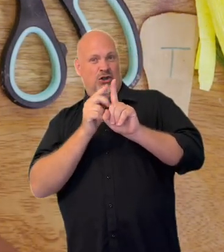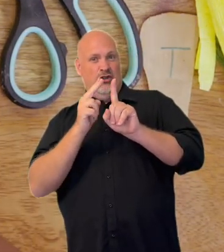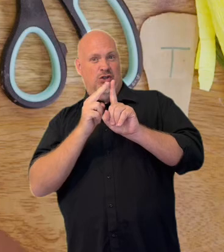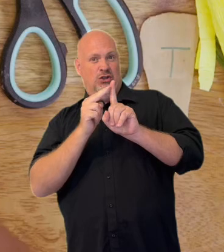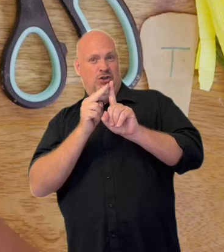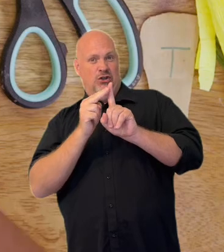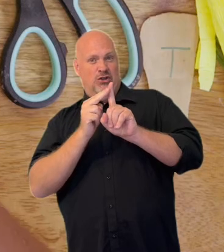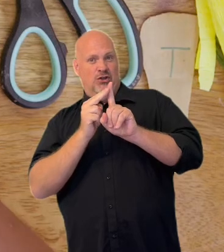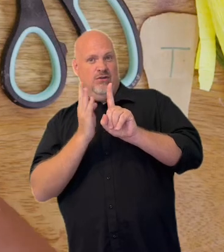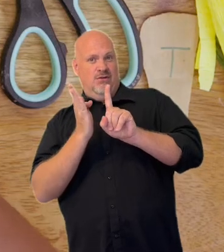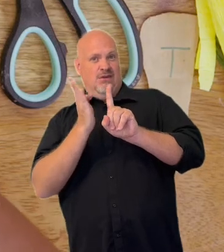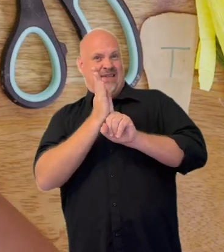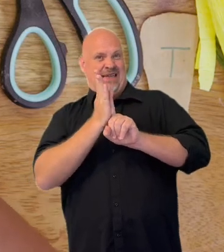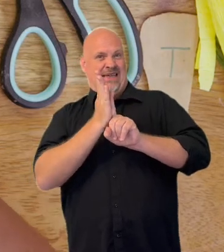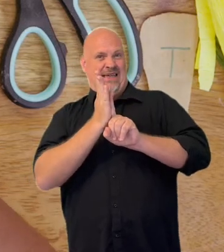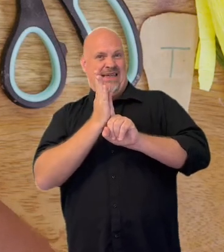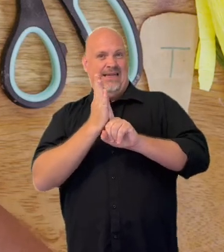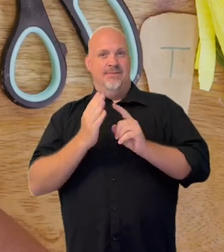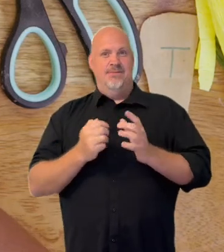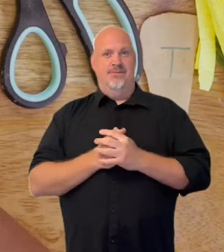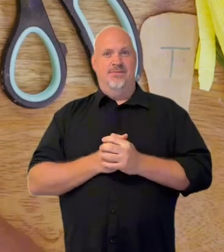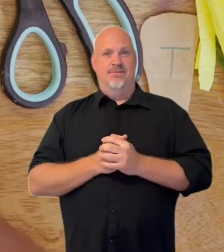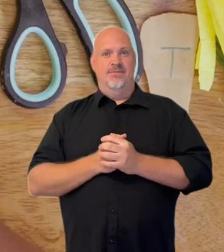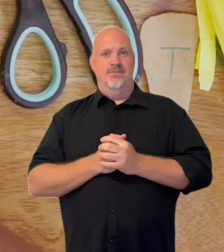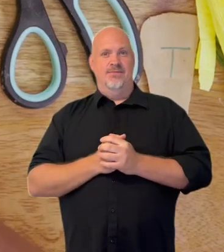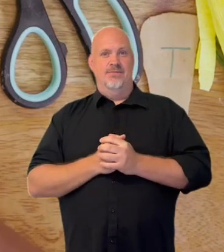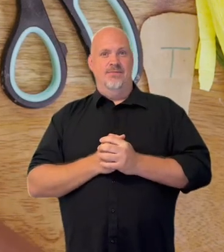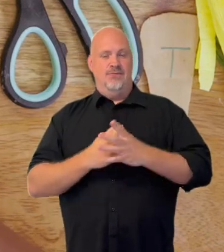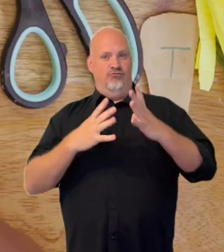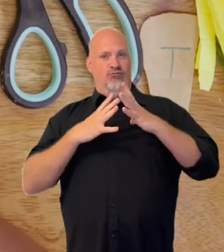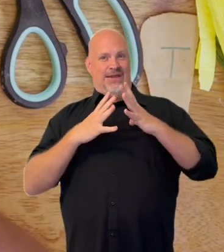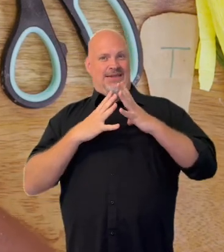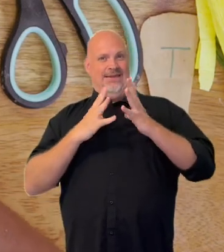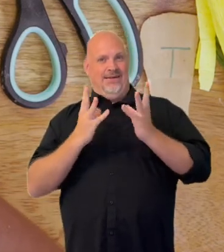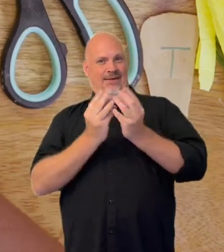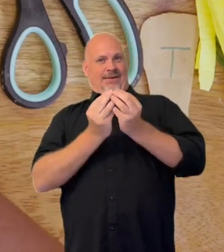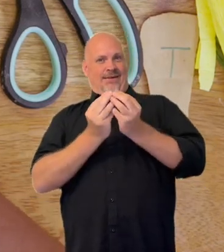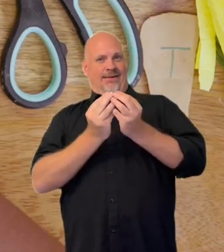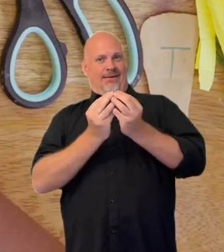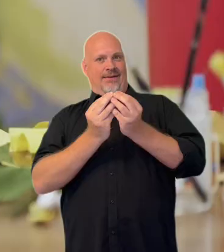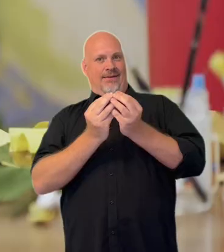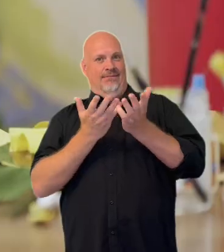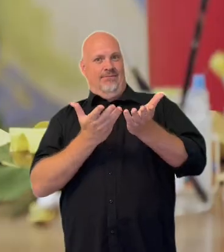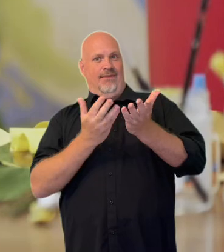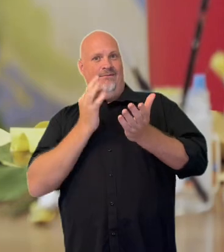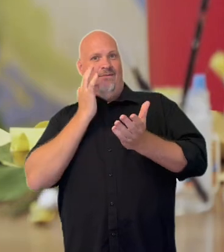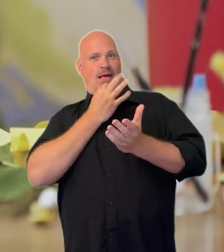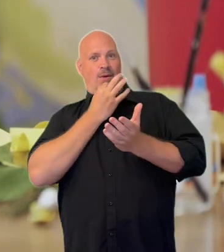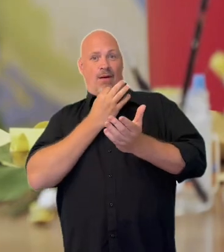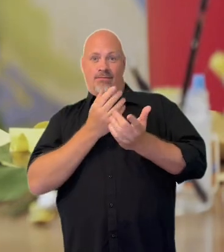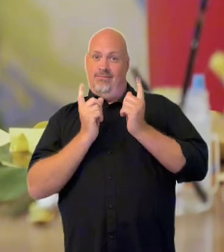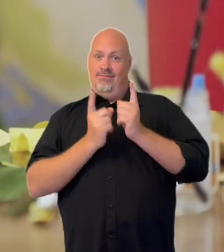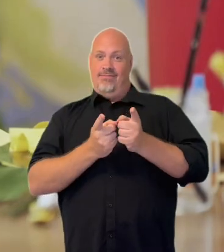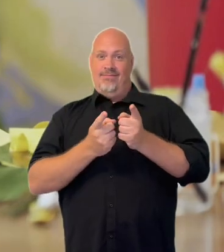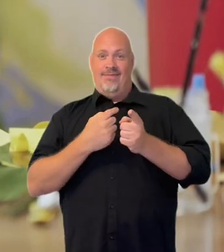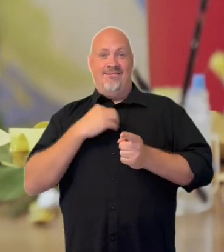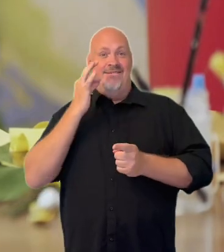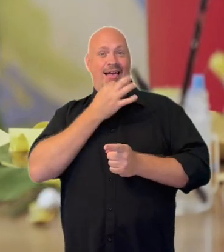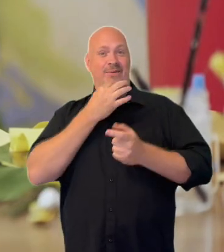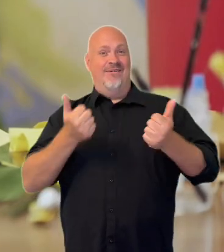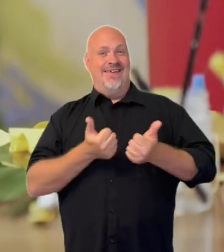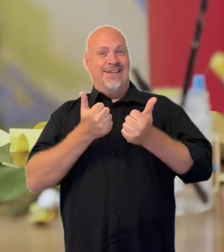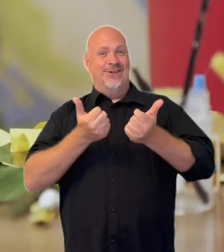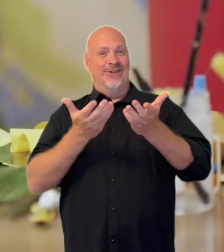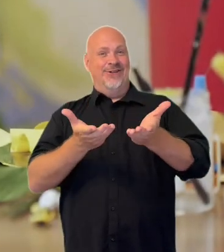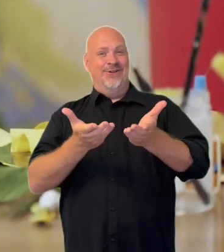So here is my finished flower. It's an Icelandic poppy, and I